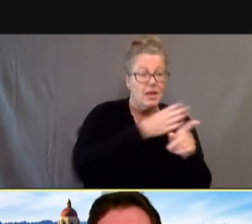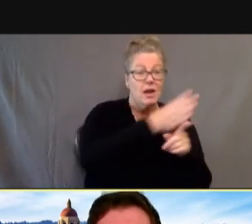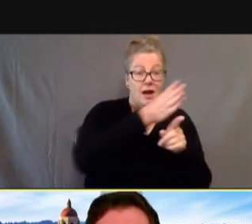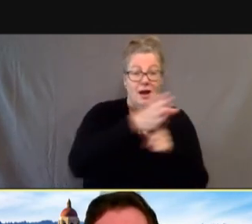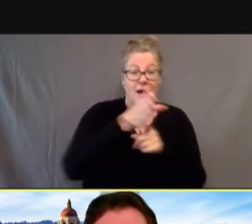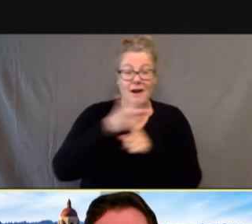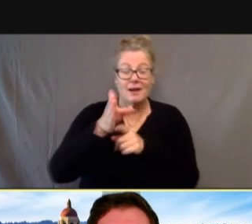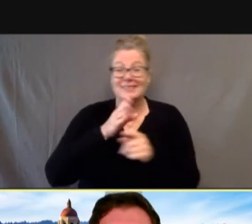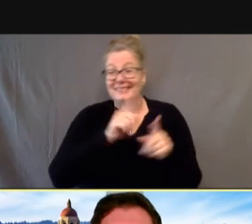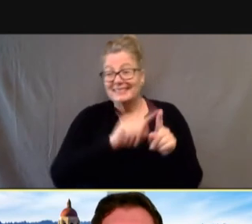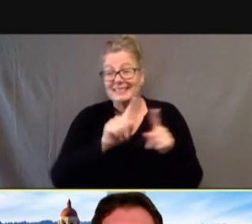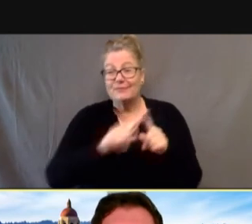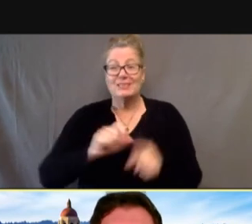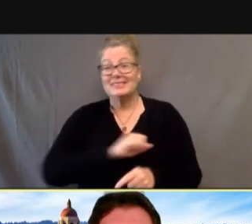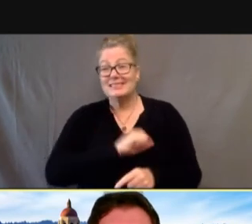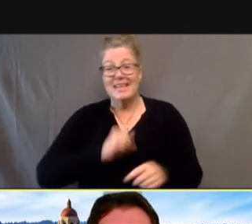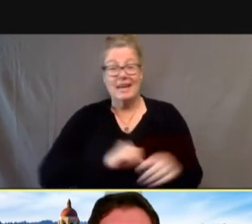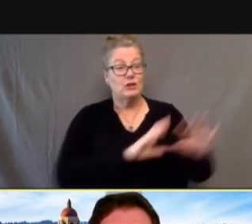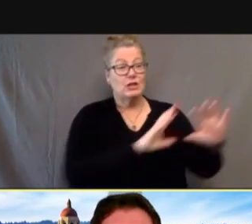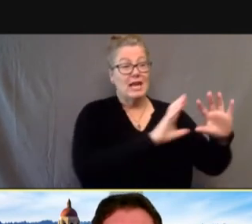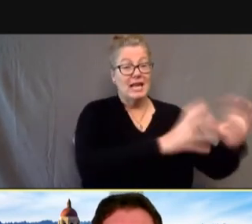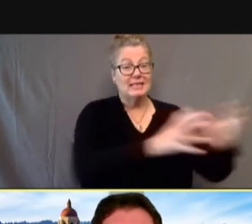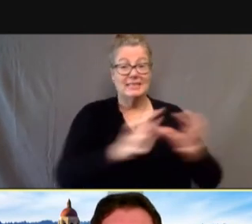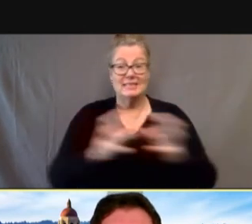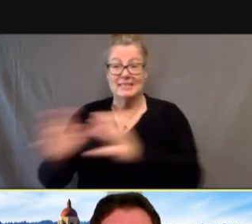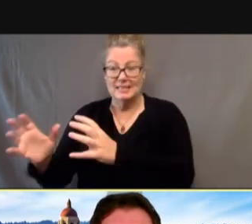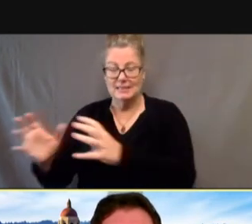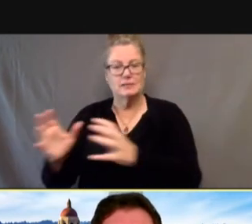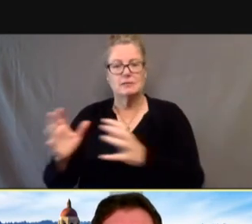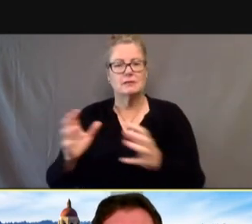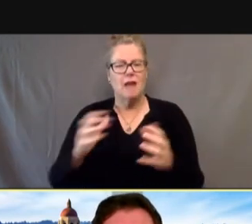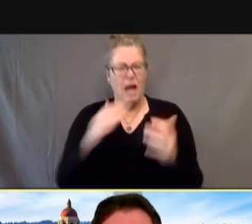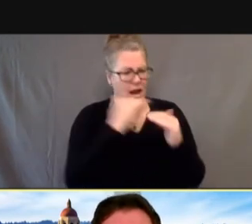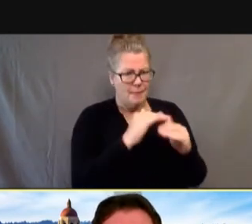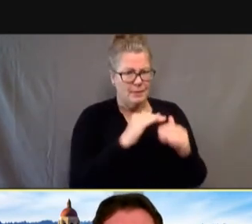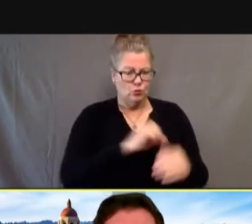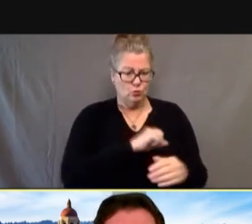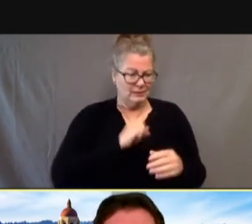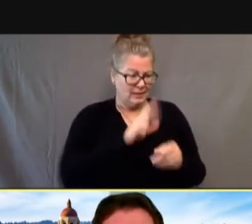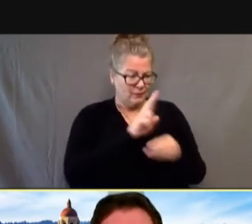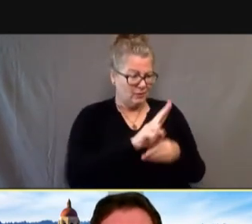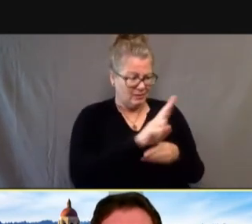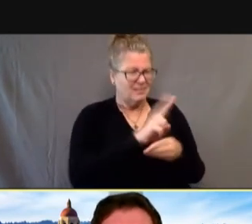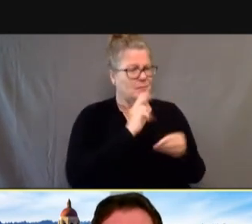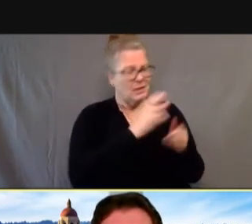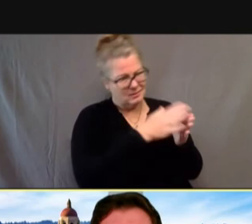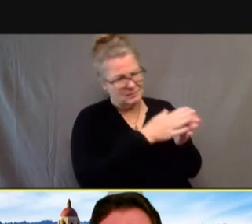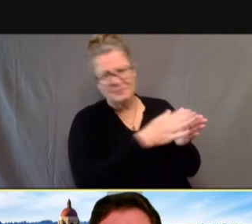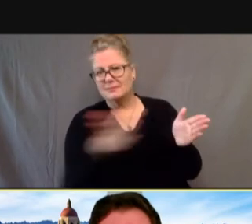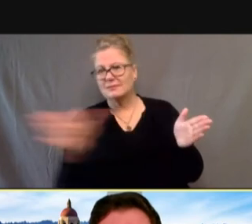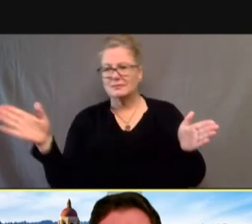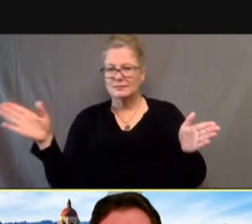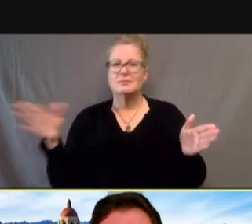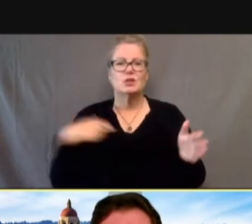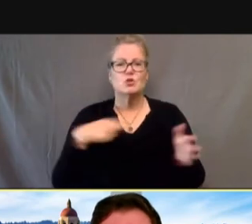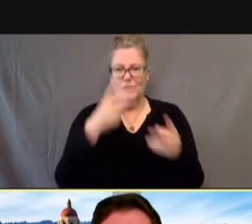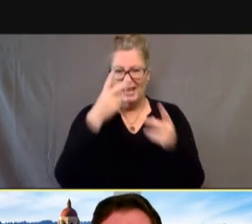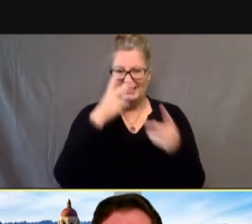expanding beyond Stanford, we were able to also approach this work from several areas of impact, as you can see in